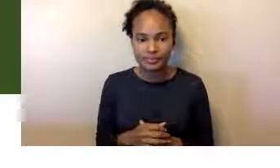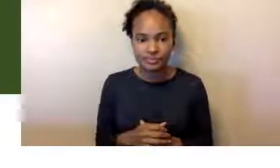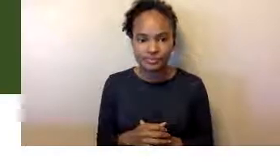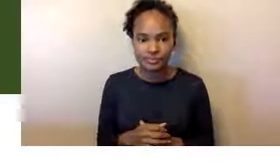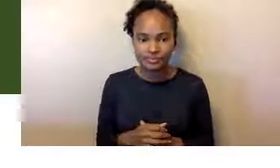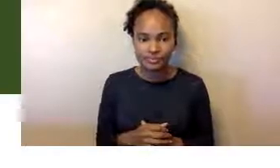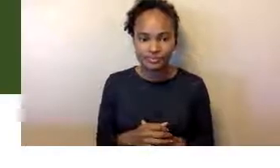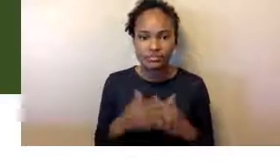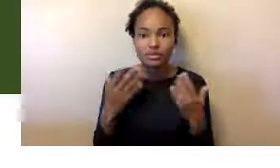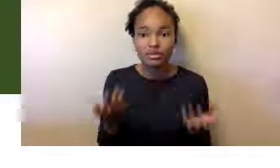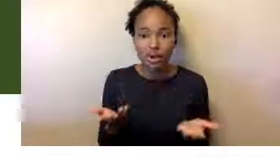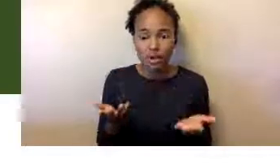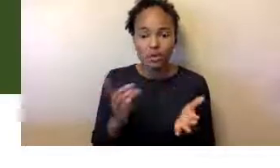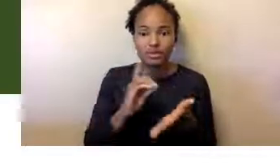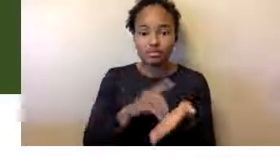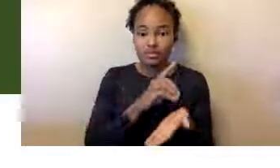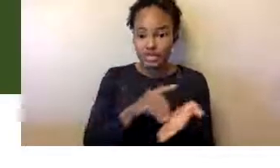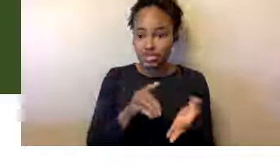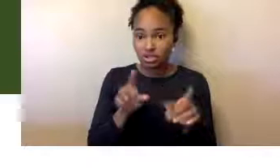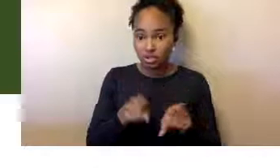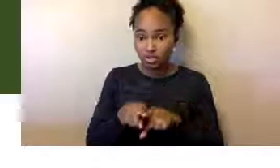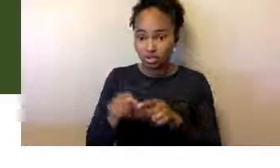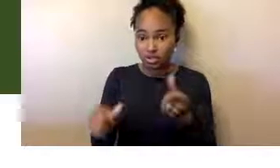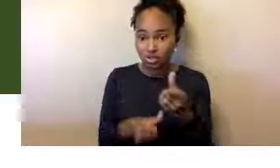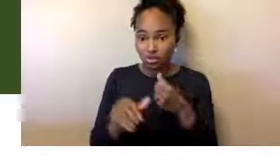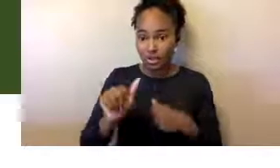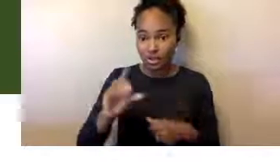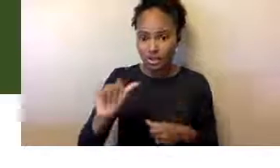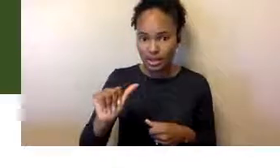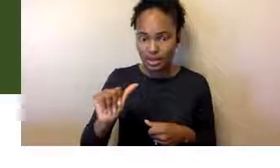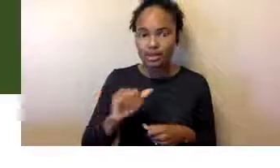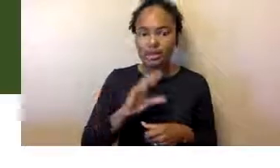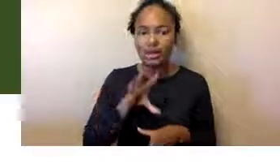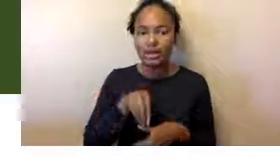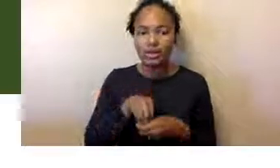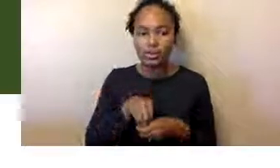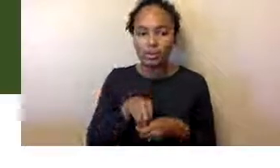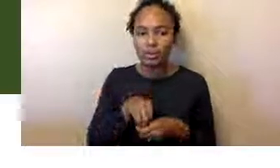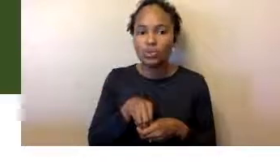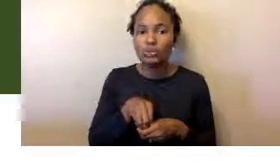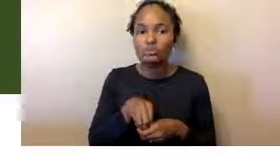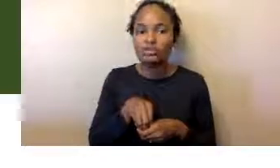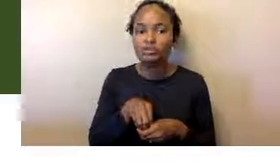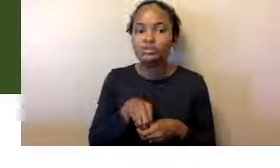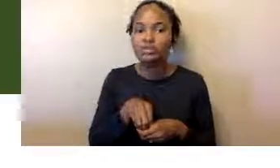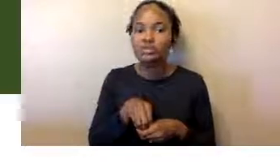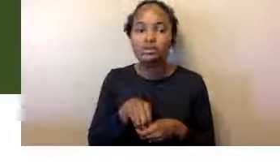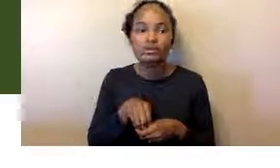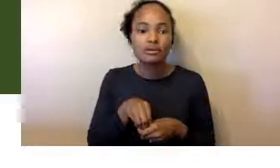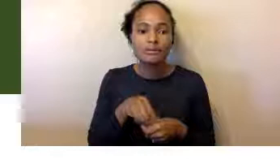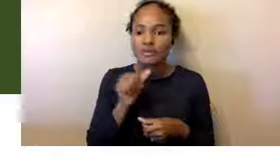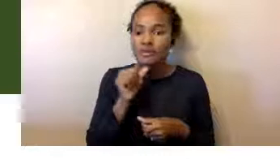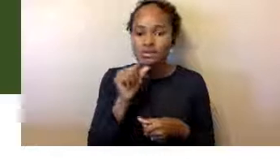So discrimination under the ADA also includes the failure to make reasonable modifications